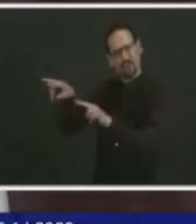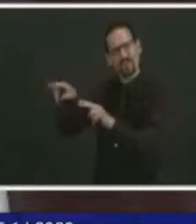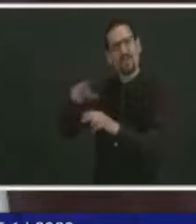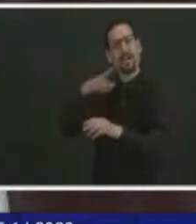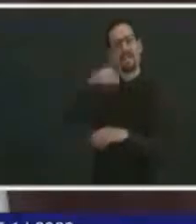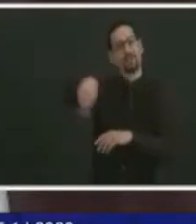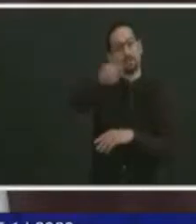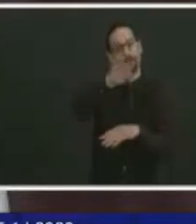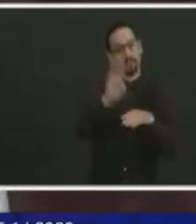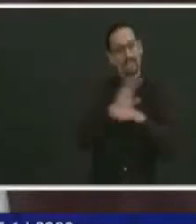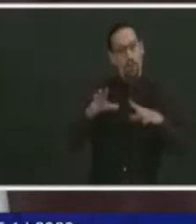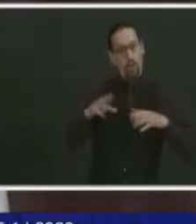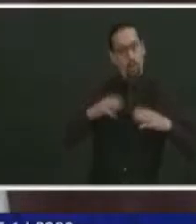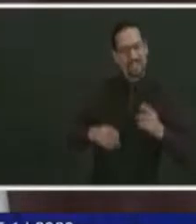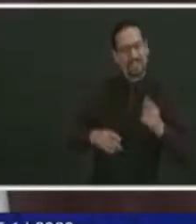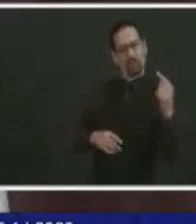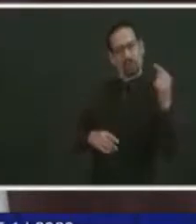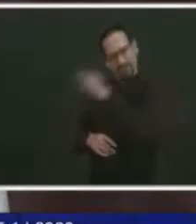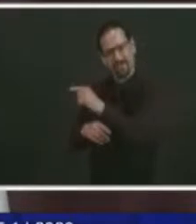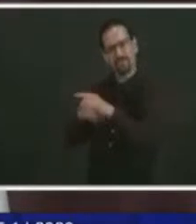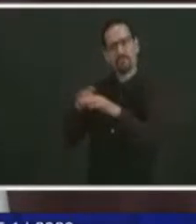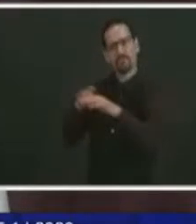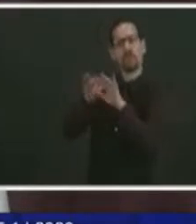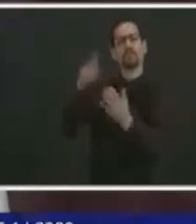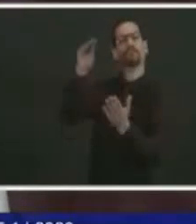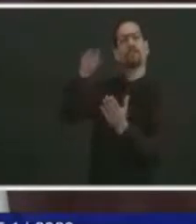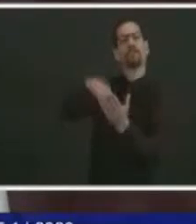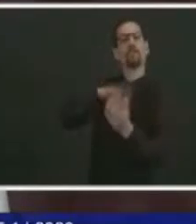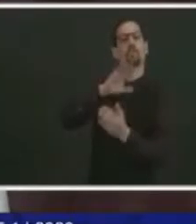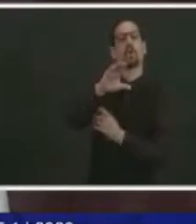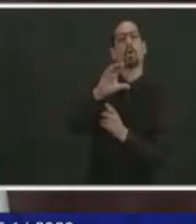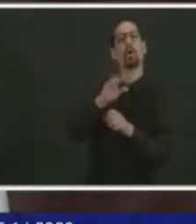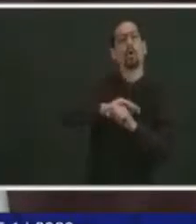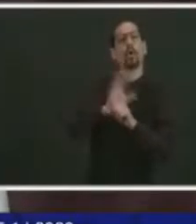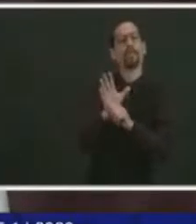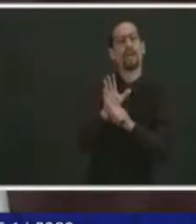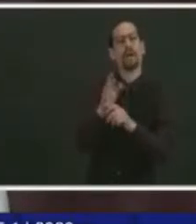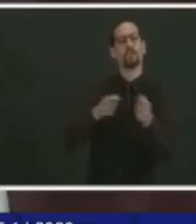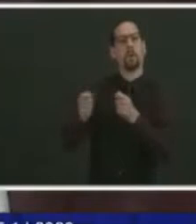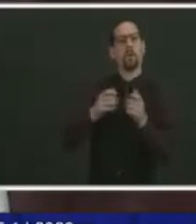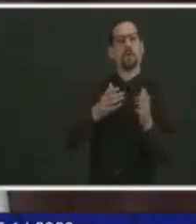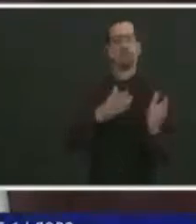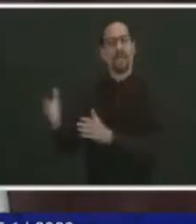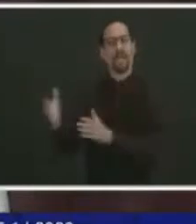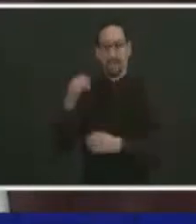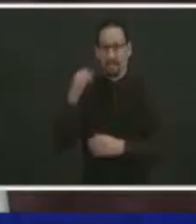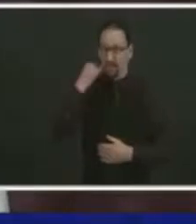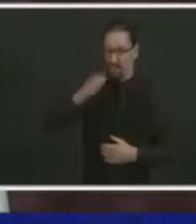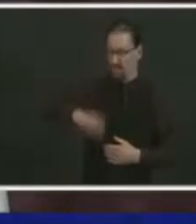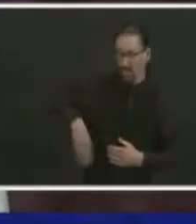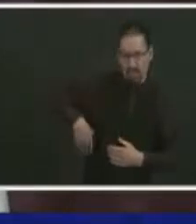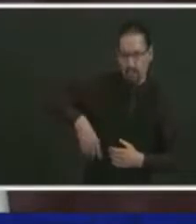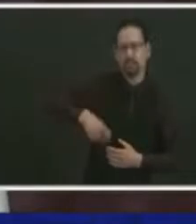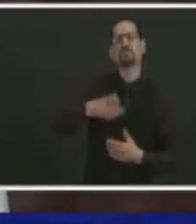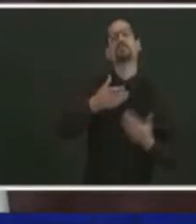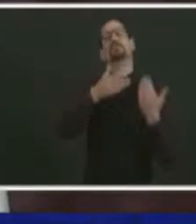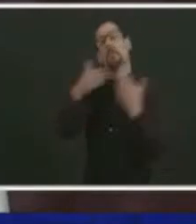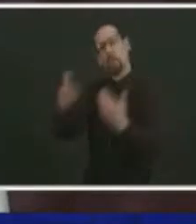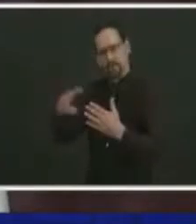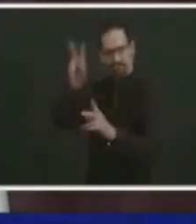and if you're already open, and you're hearing me say this, and you're one of the 30% that hasn't done it, go today